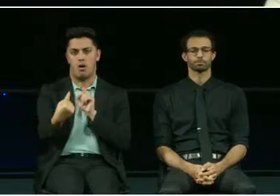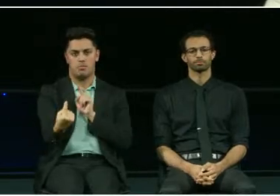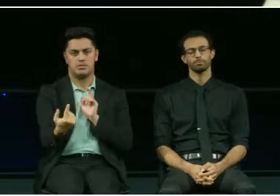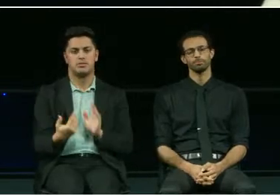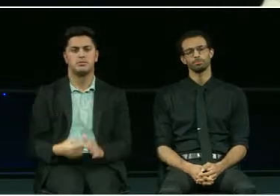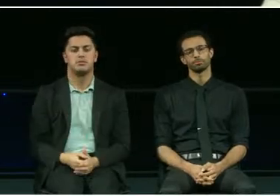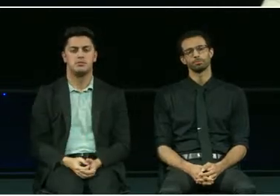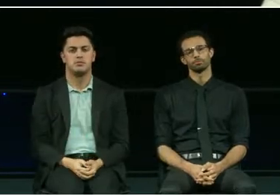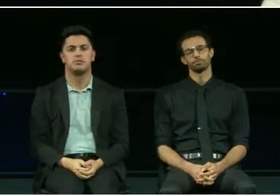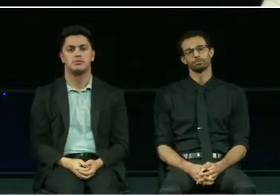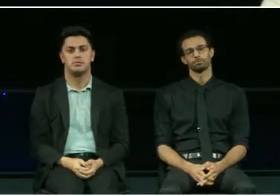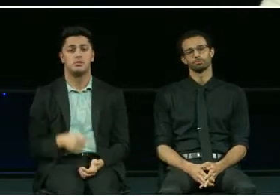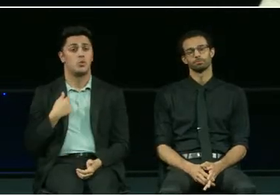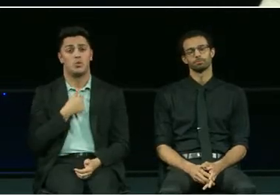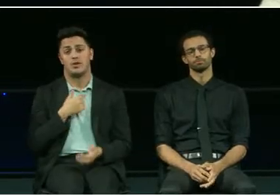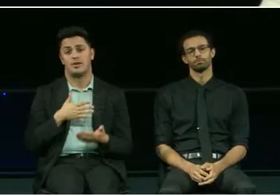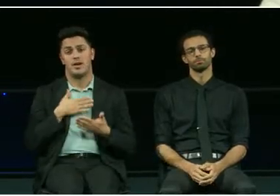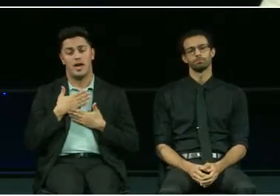So we're happy